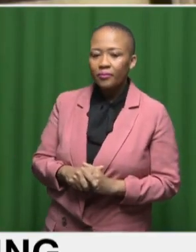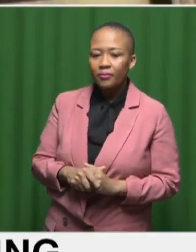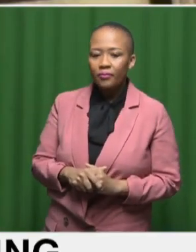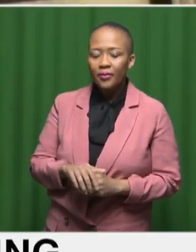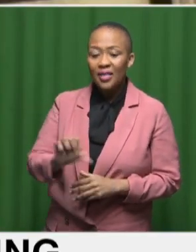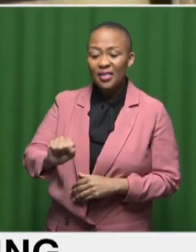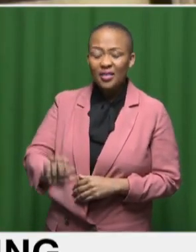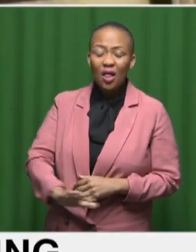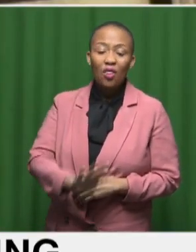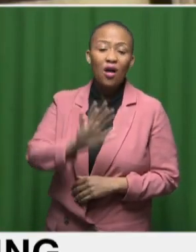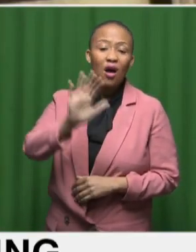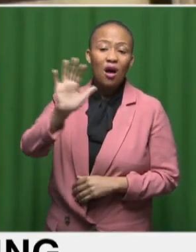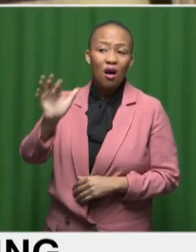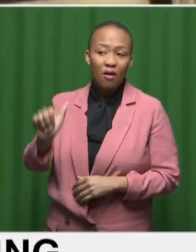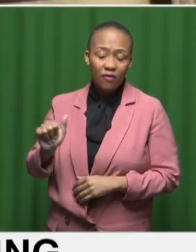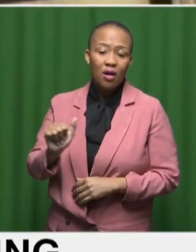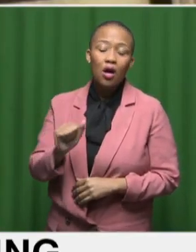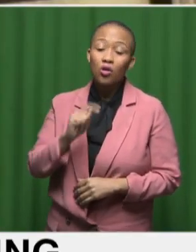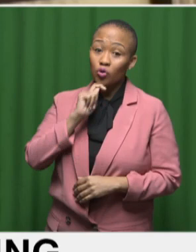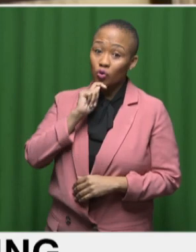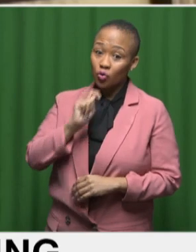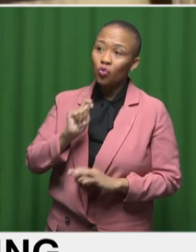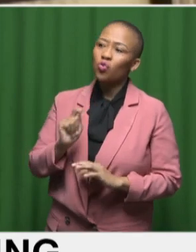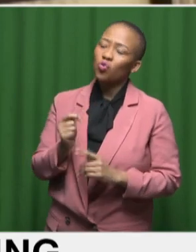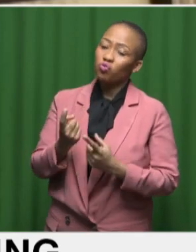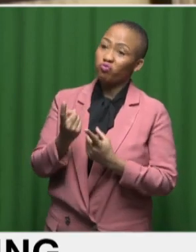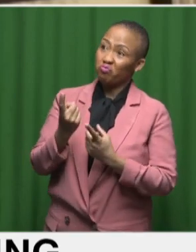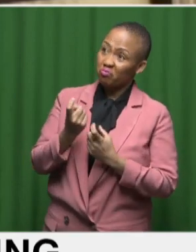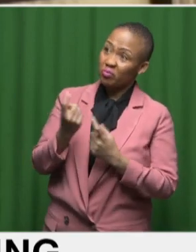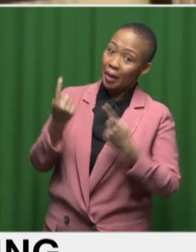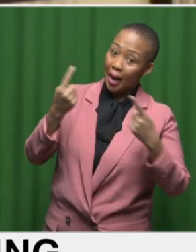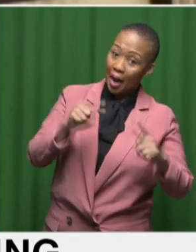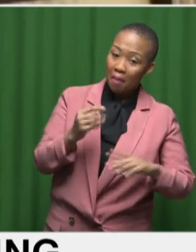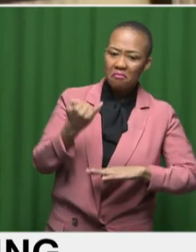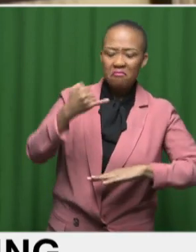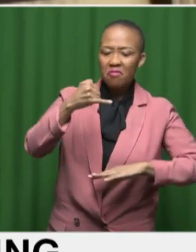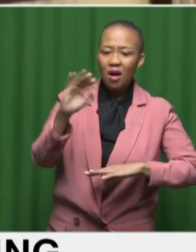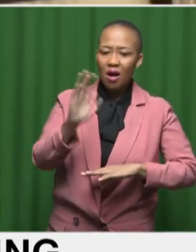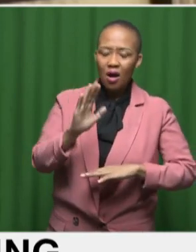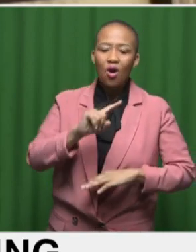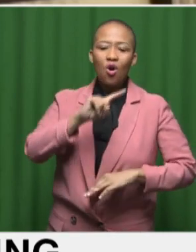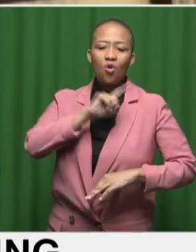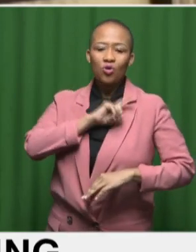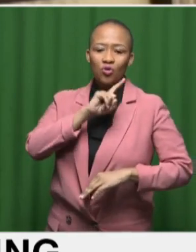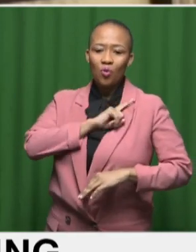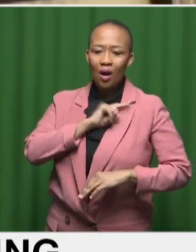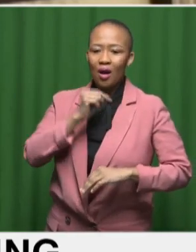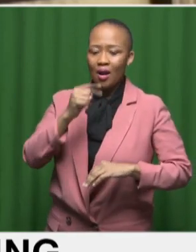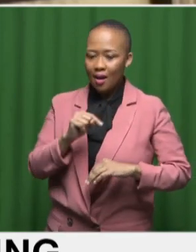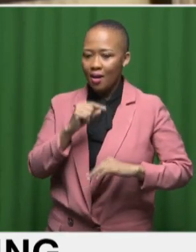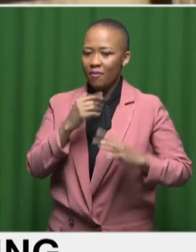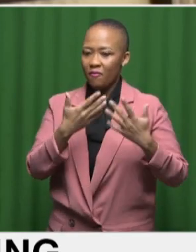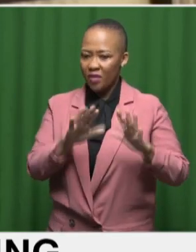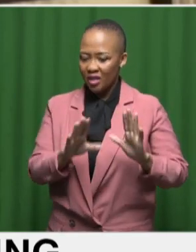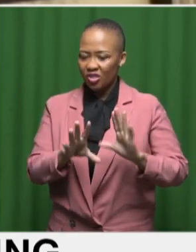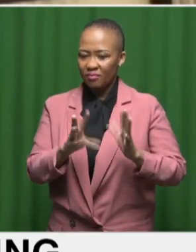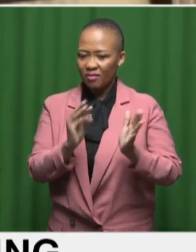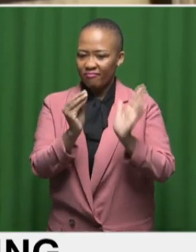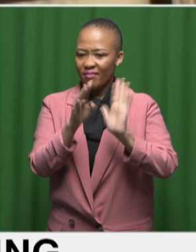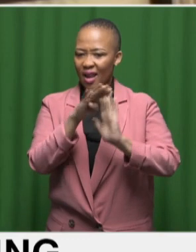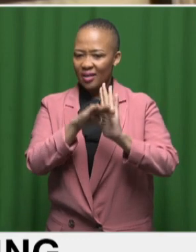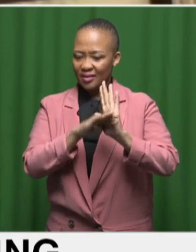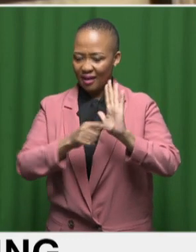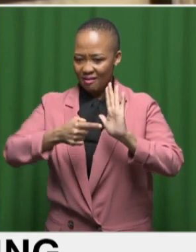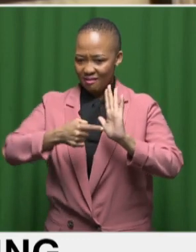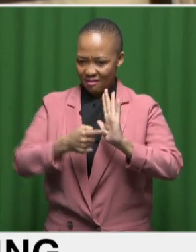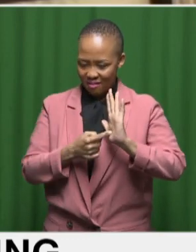very attractive investment option. More recently, we've been grey listed. The only positive thing from a foreign investment point of